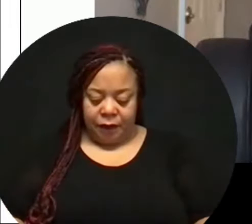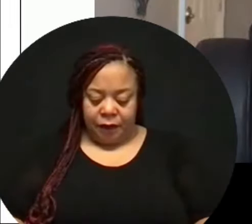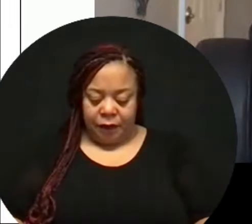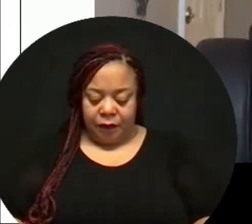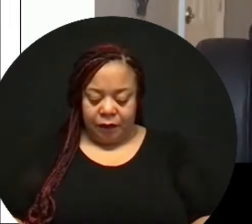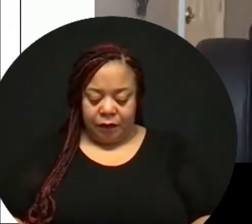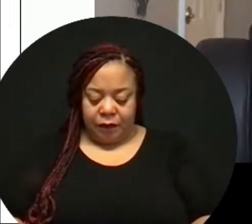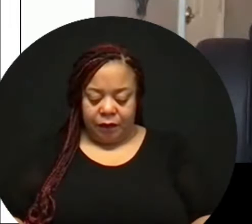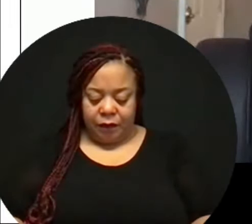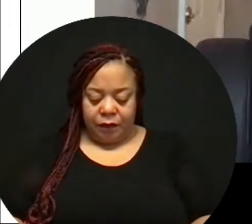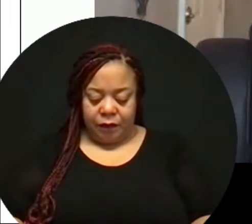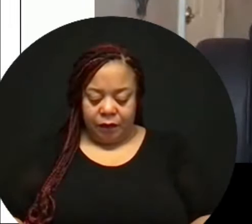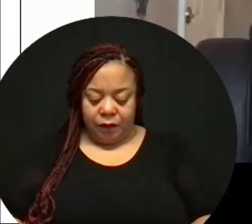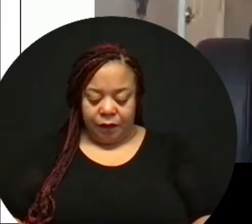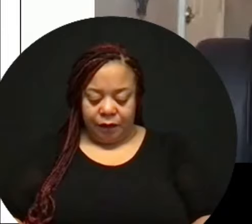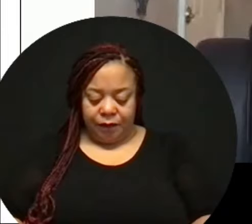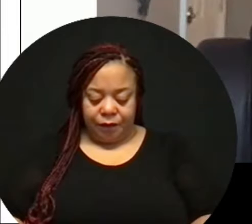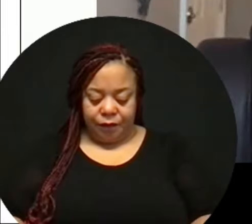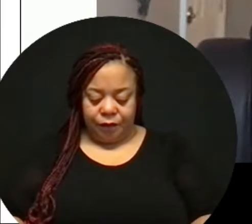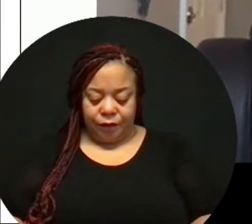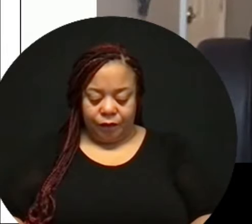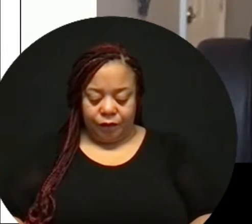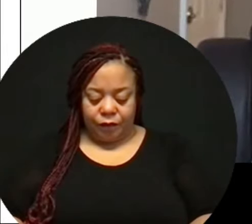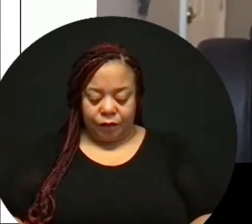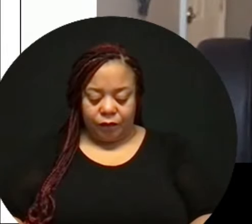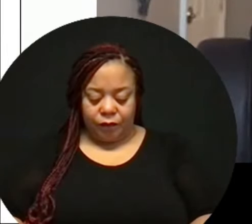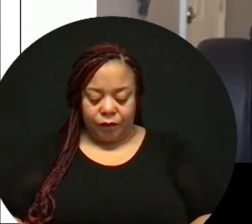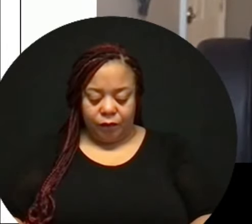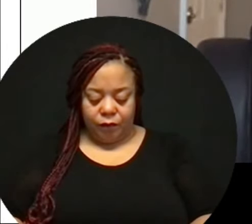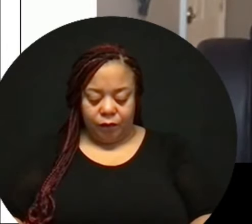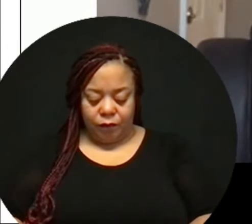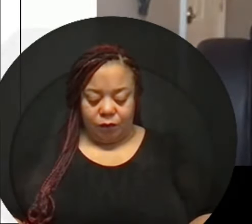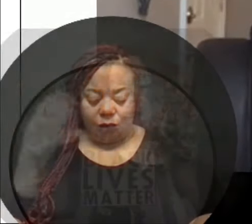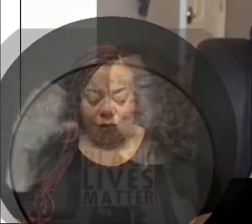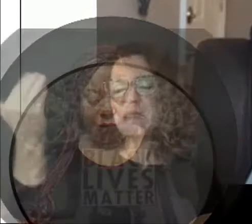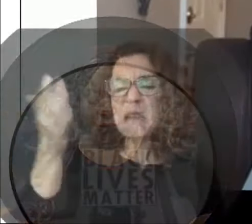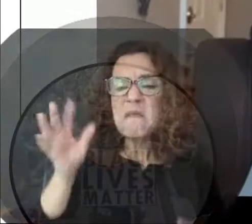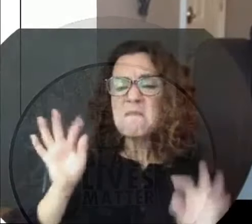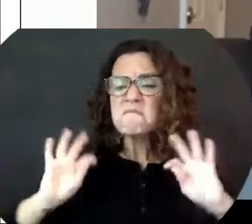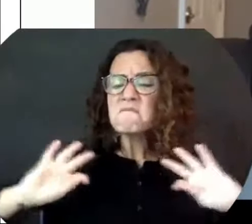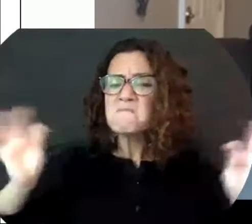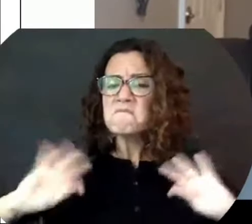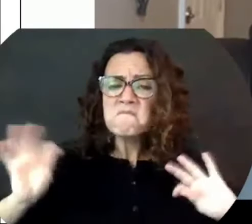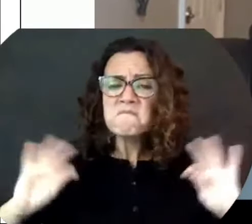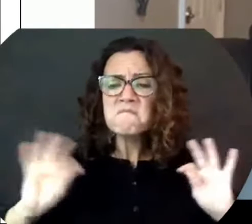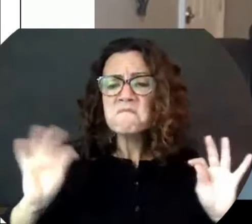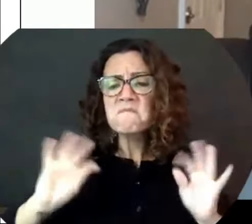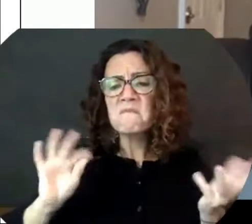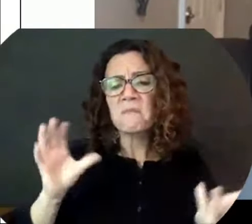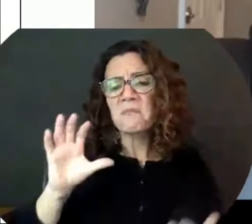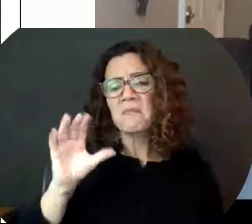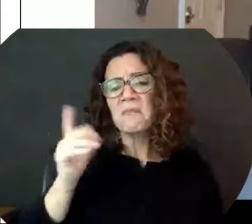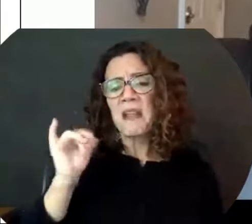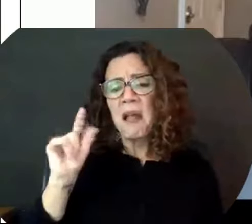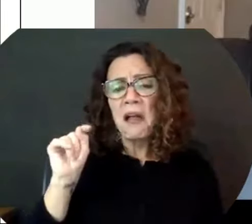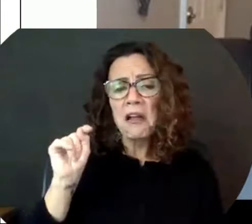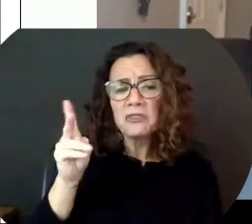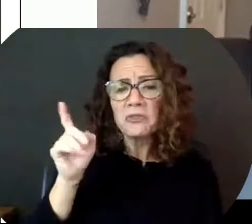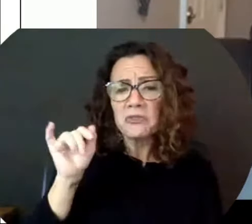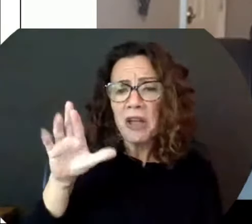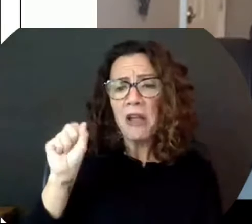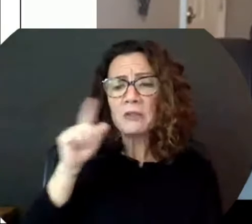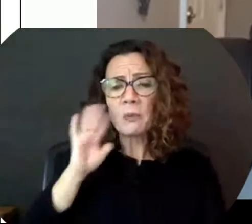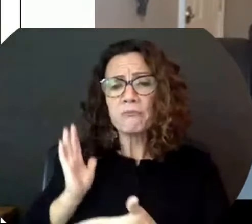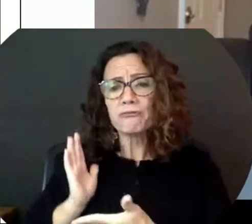which carry all the weapons. And those... well, if we know anything about the military industrial complex and the prison industrial complex working together, it's one of the biggest